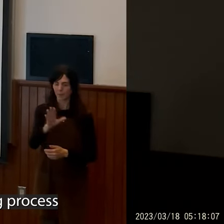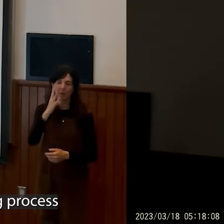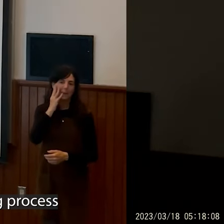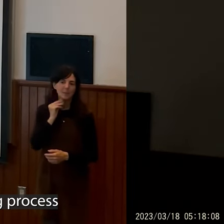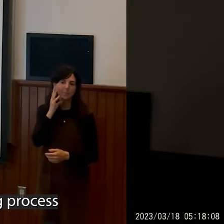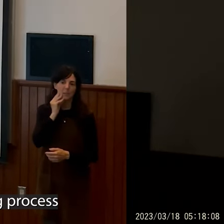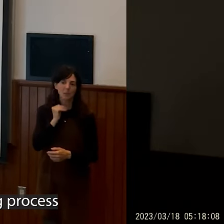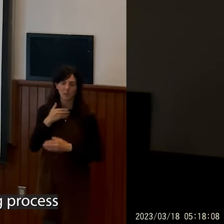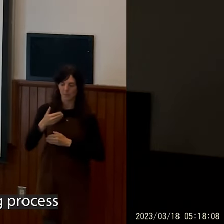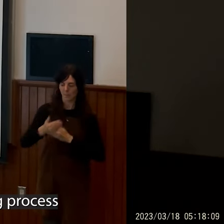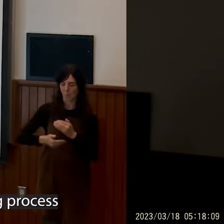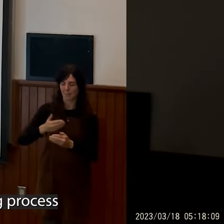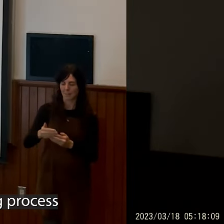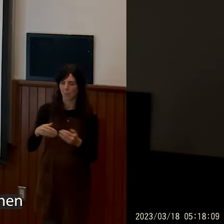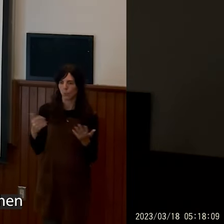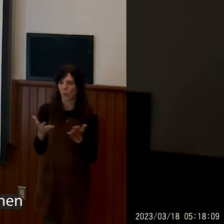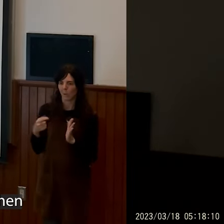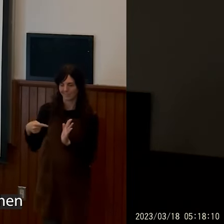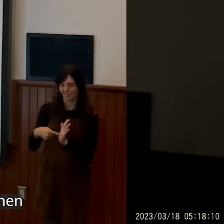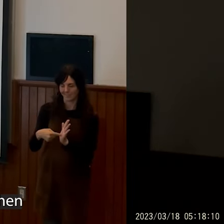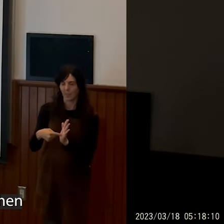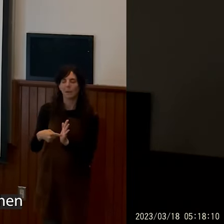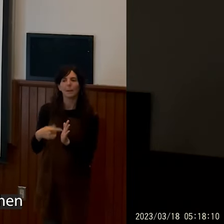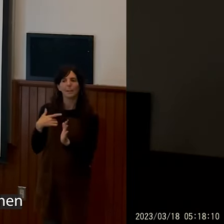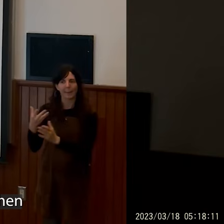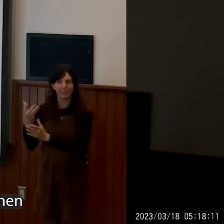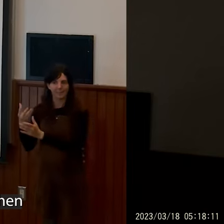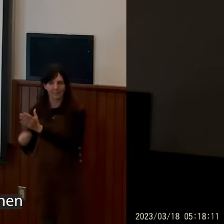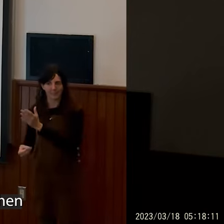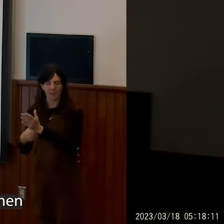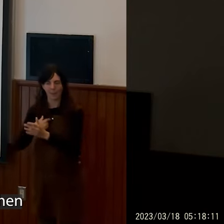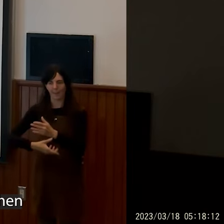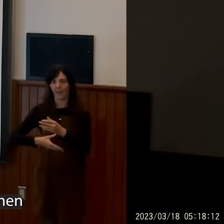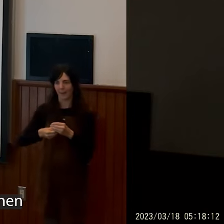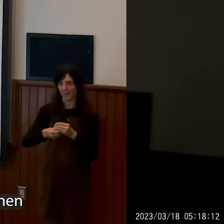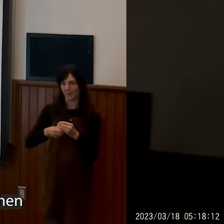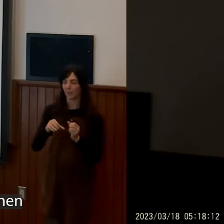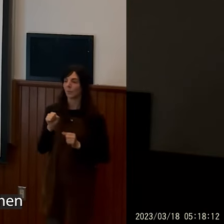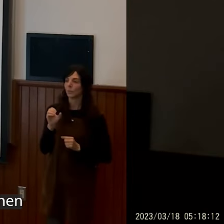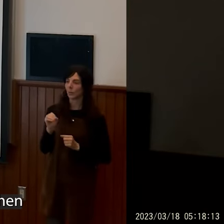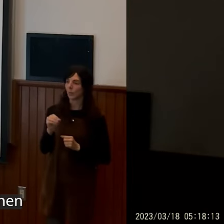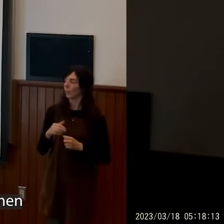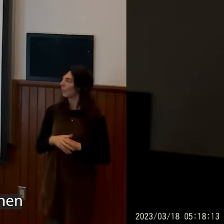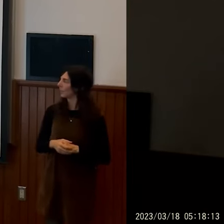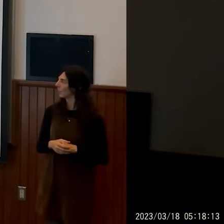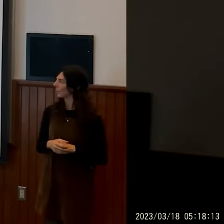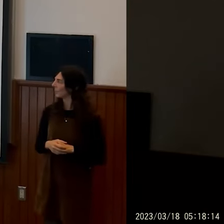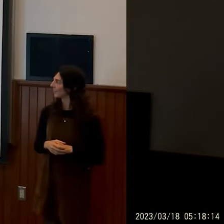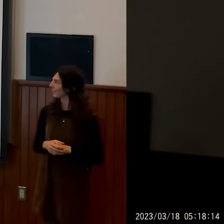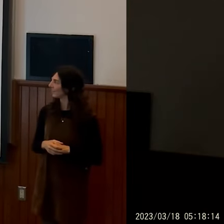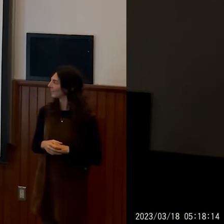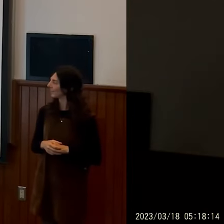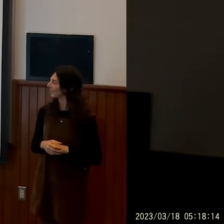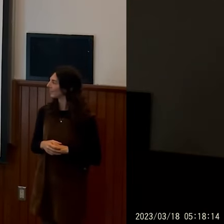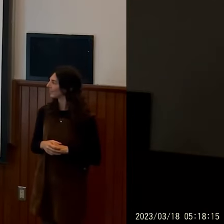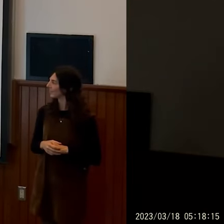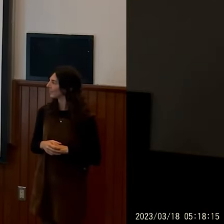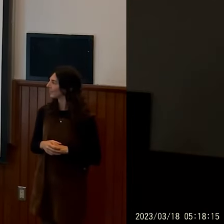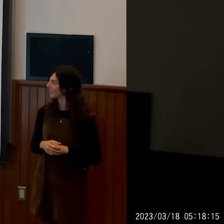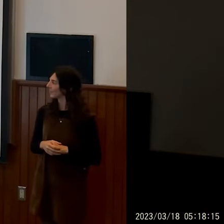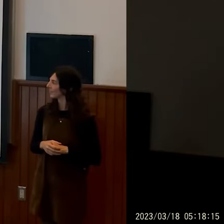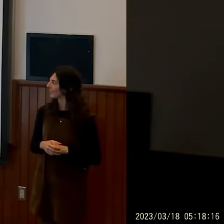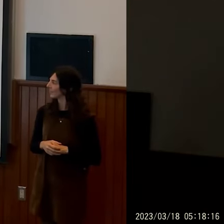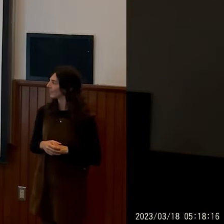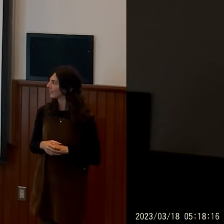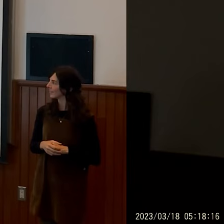I'm saying process gets sidestepped. As in actually, if we are then